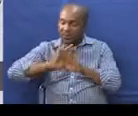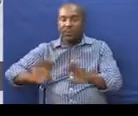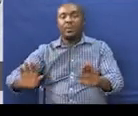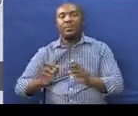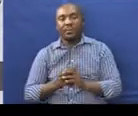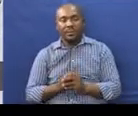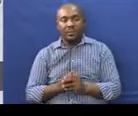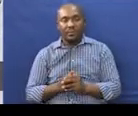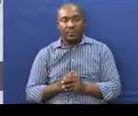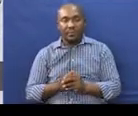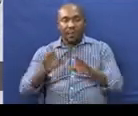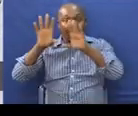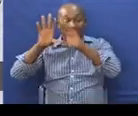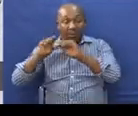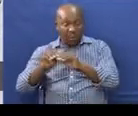you did. So